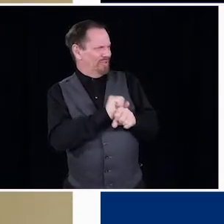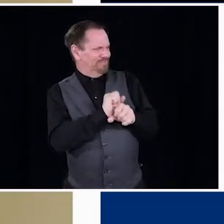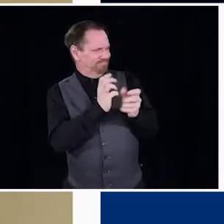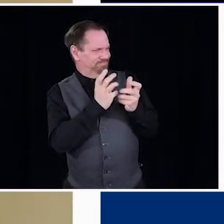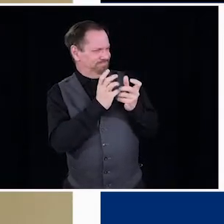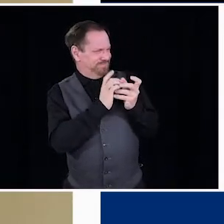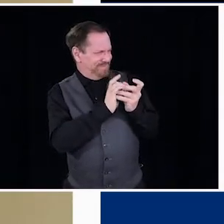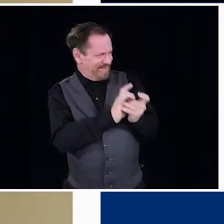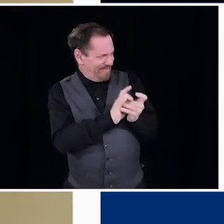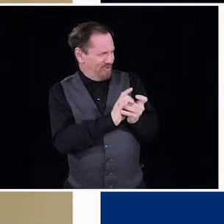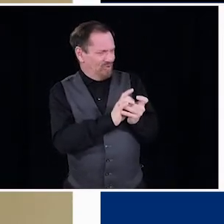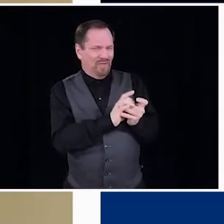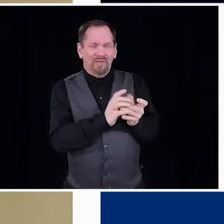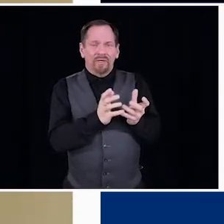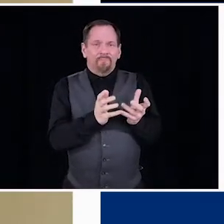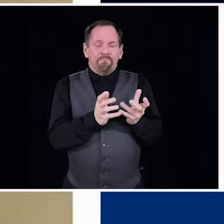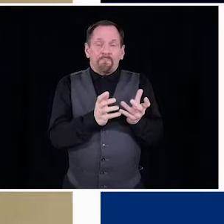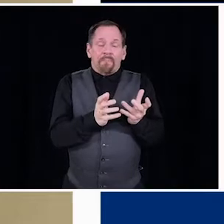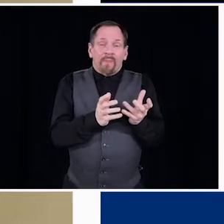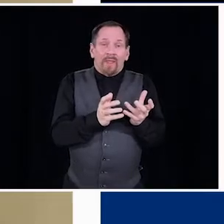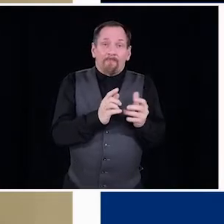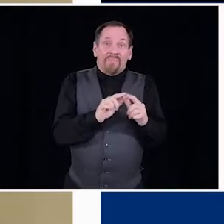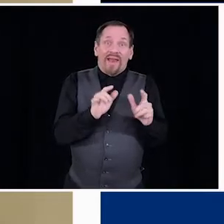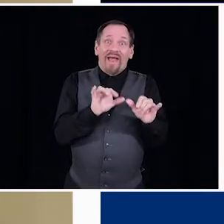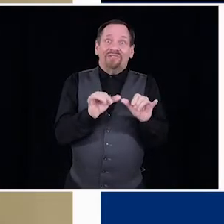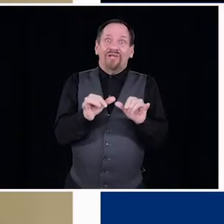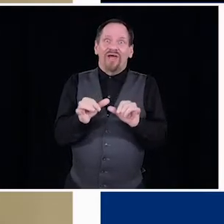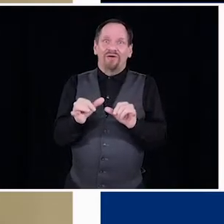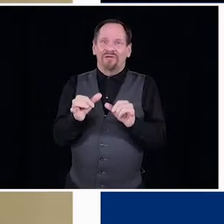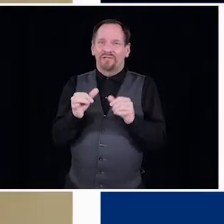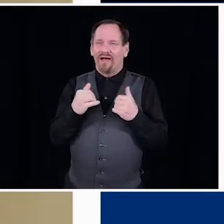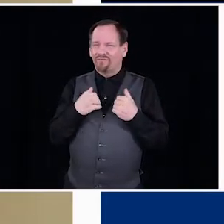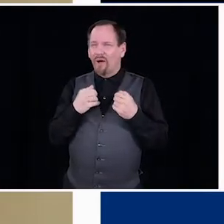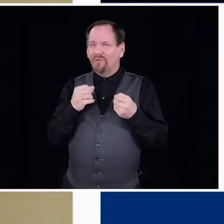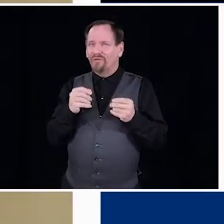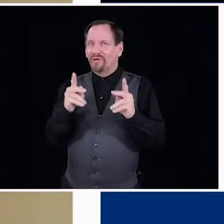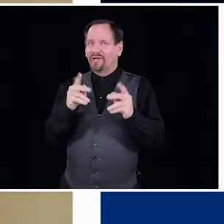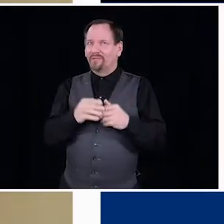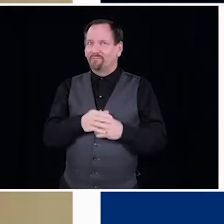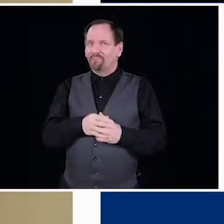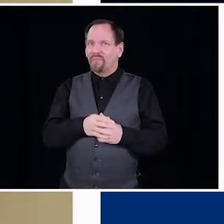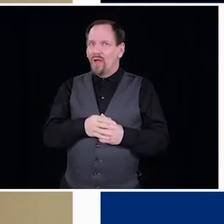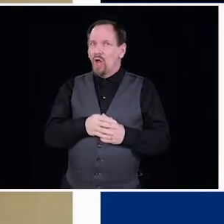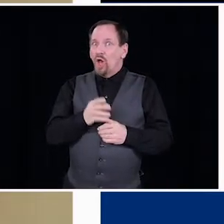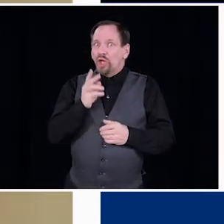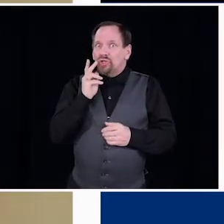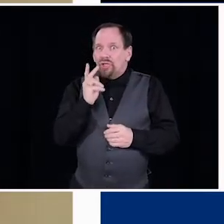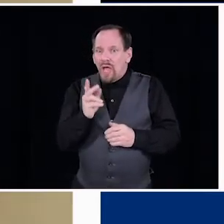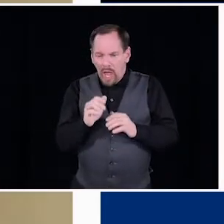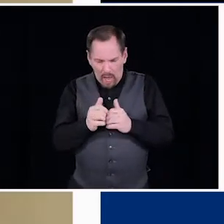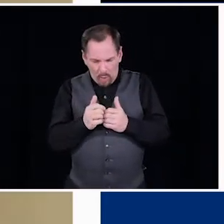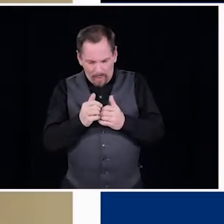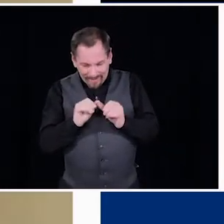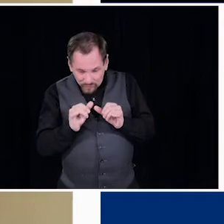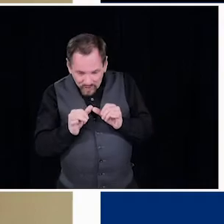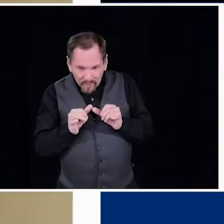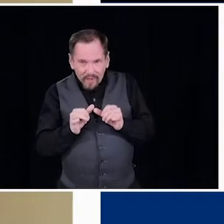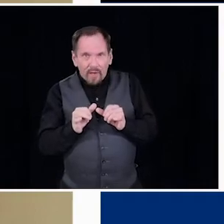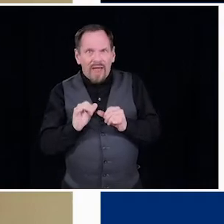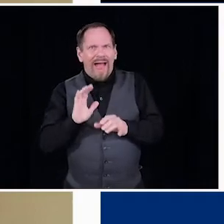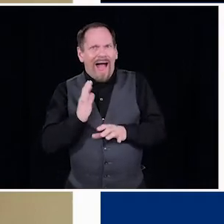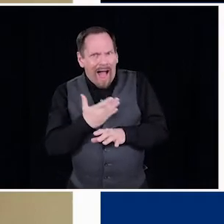But engineers are uniquely gifted in finding opportunity in times like these. Look at the ways engineering, the Whiting School